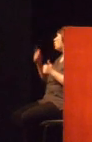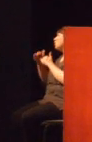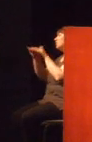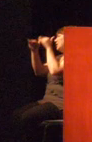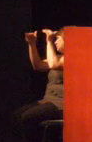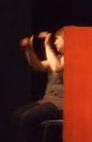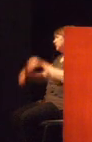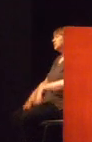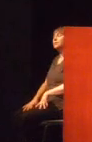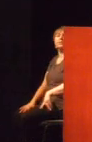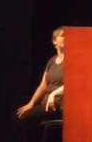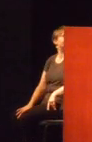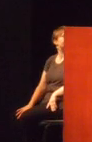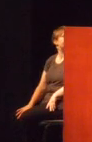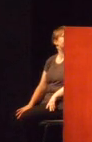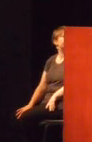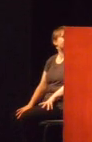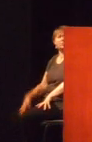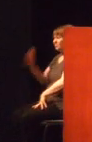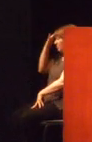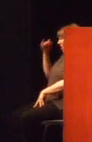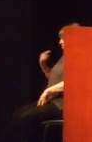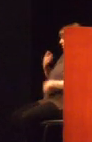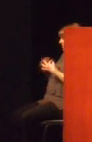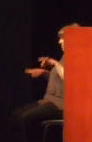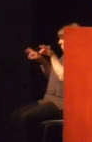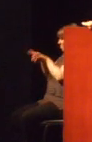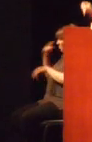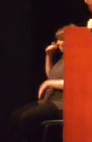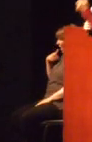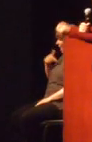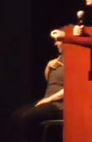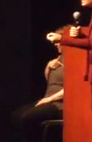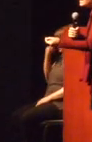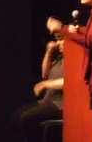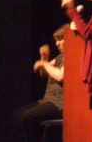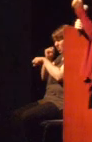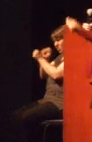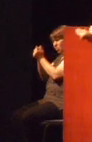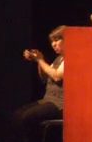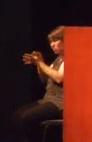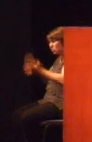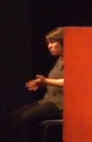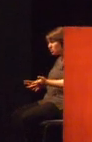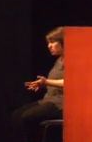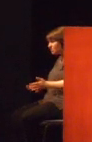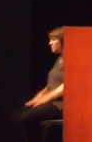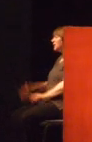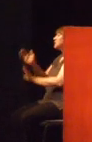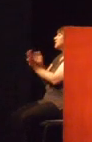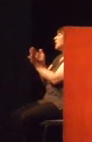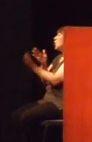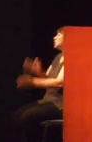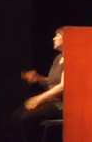the same time. So why is this important for us as people who work with students? Psychologists say